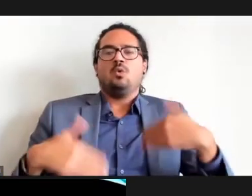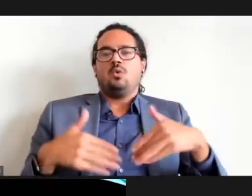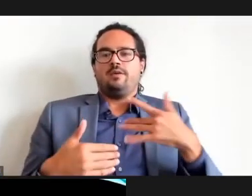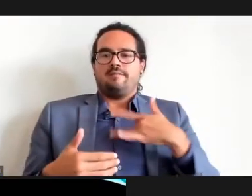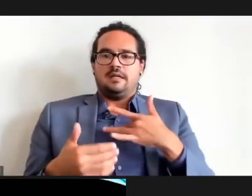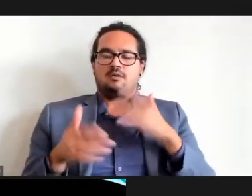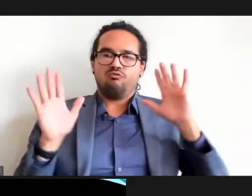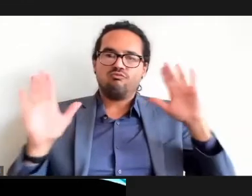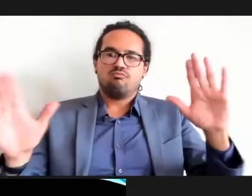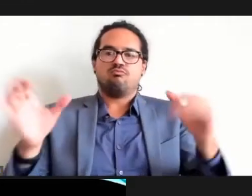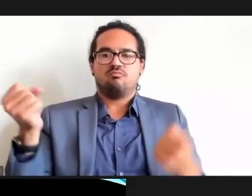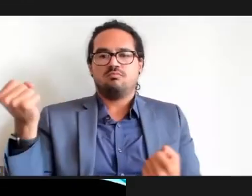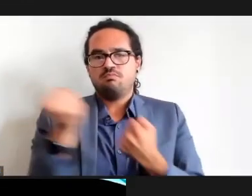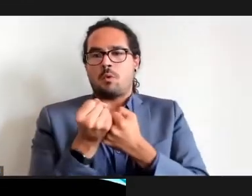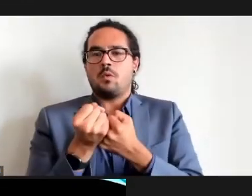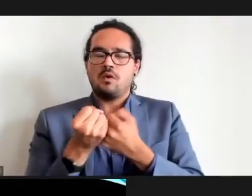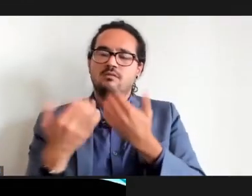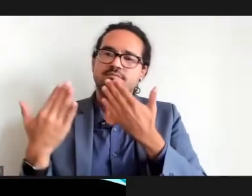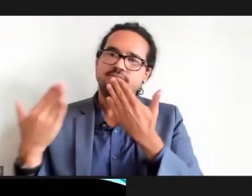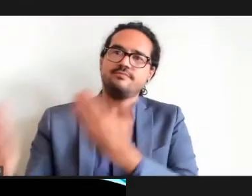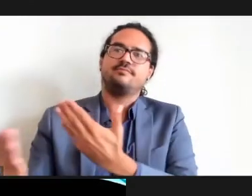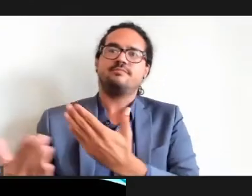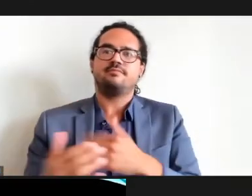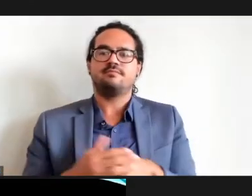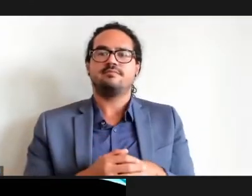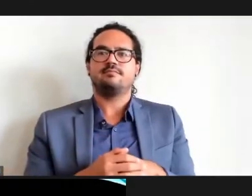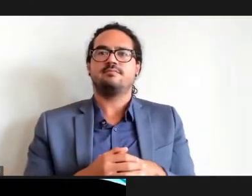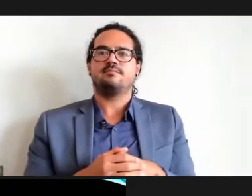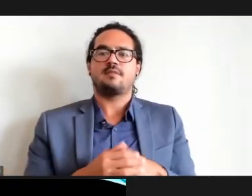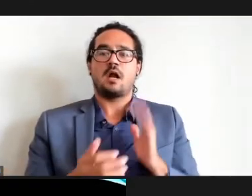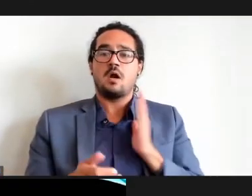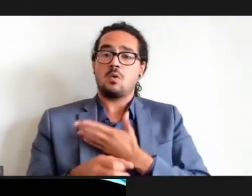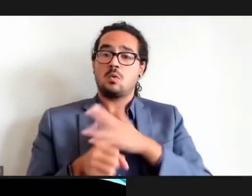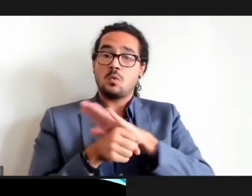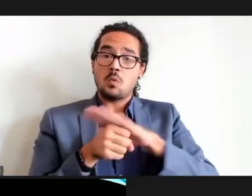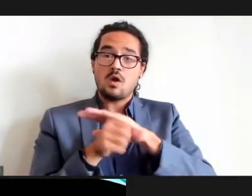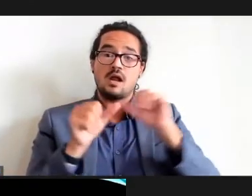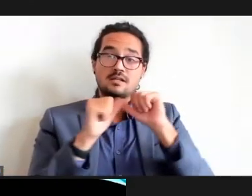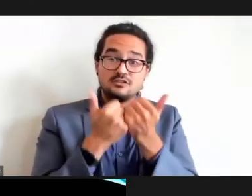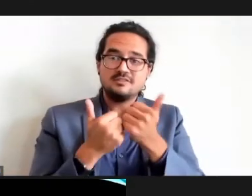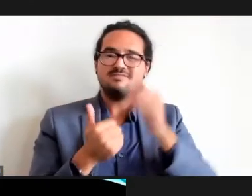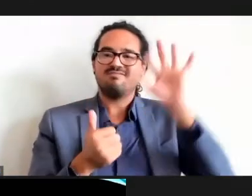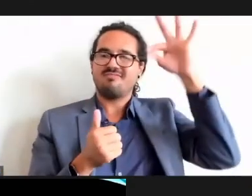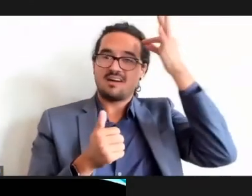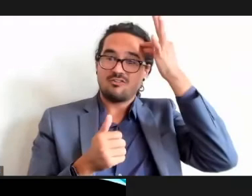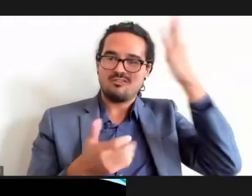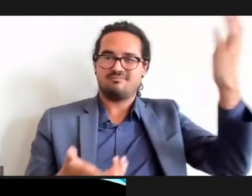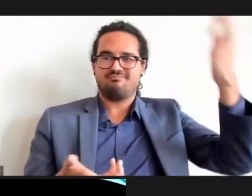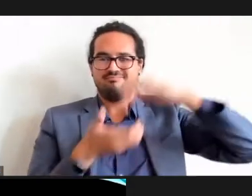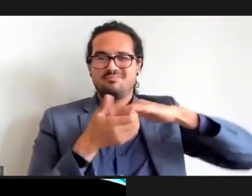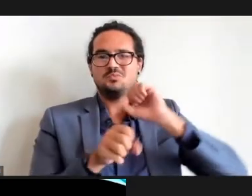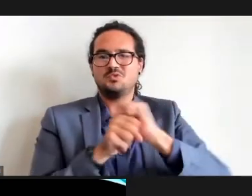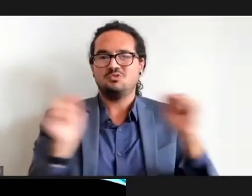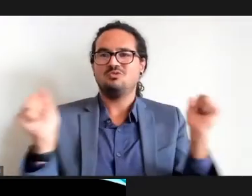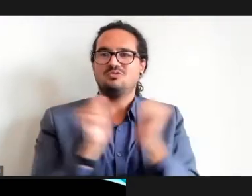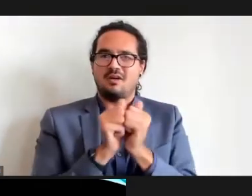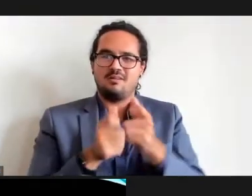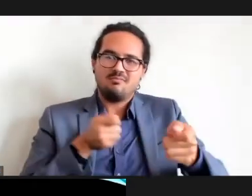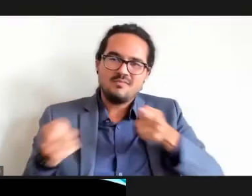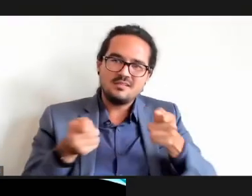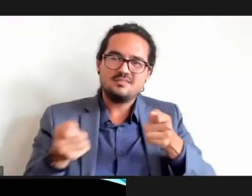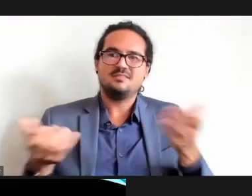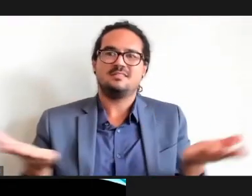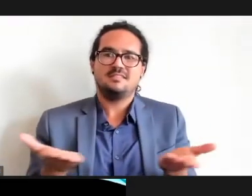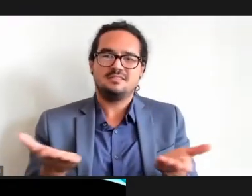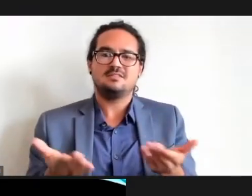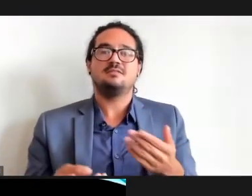local resources are working right alongside them for local knowledge, and we're fully embedded. This is a cooperative effort and remains